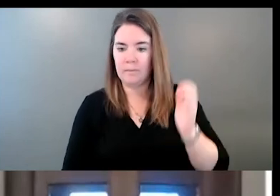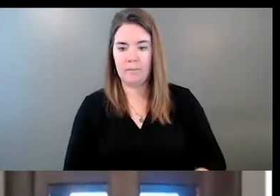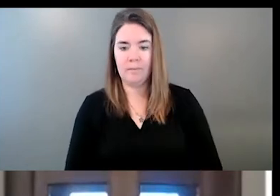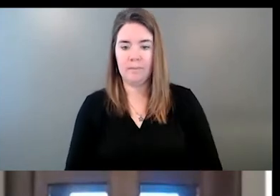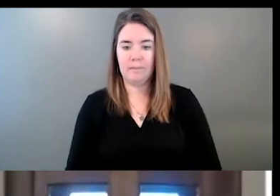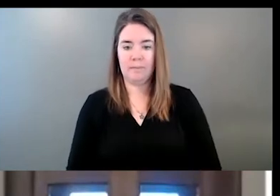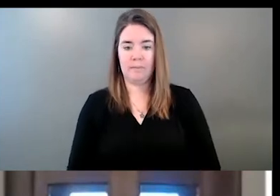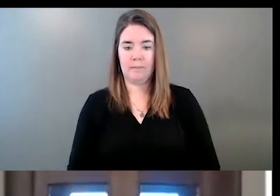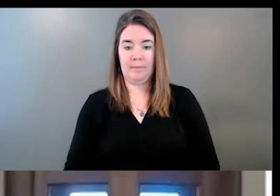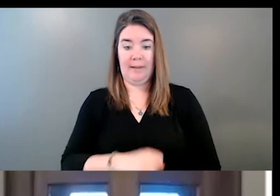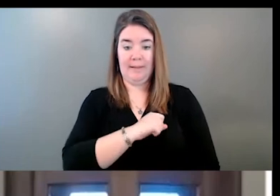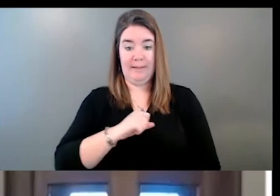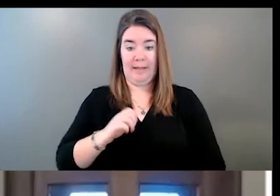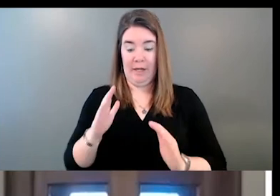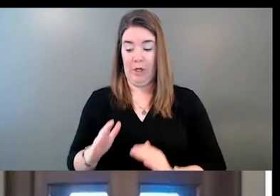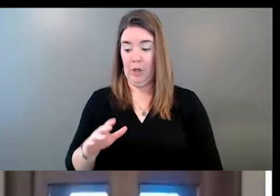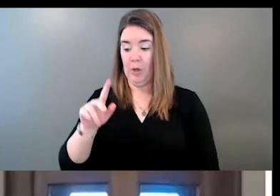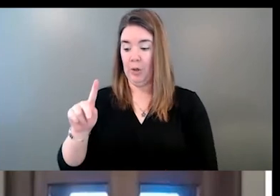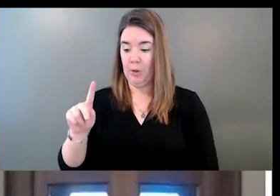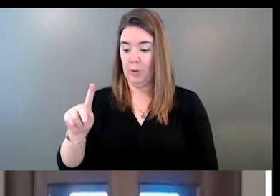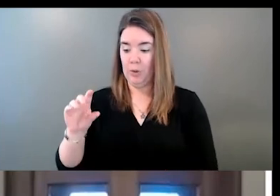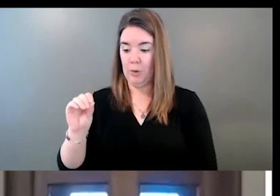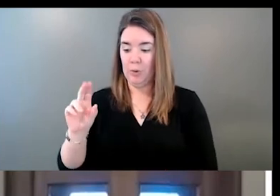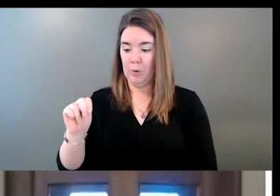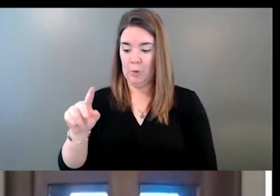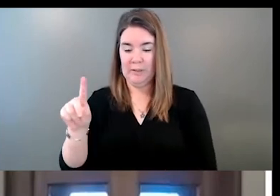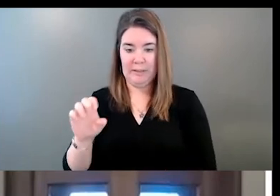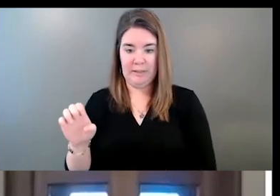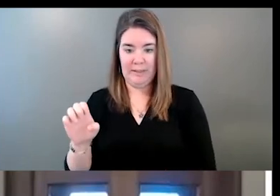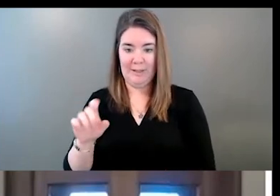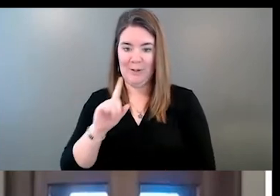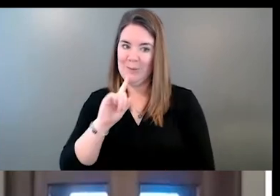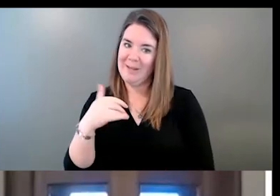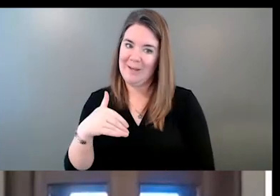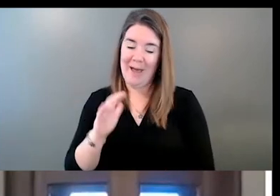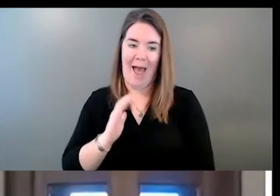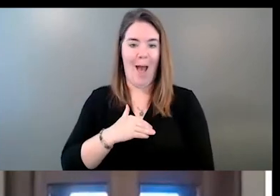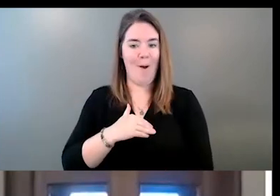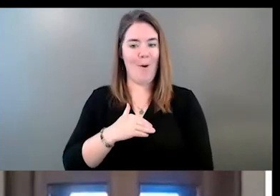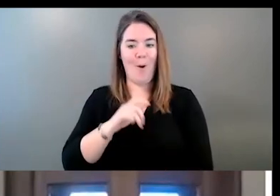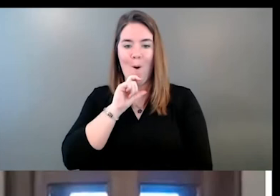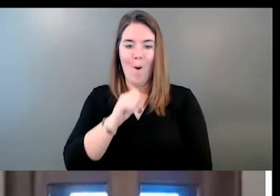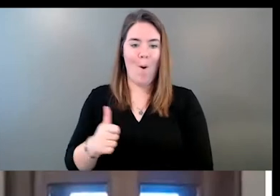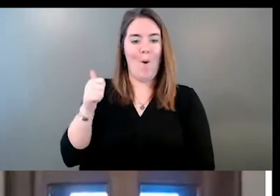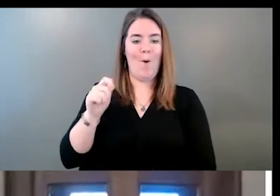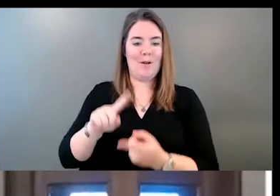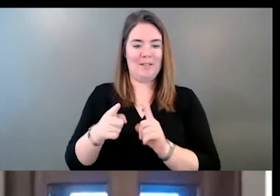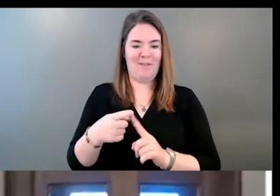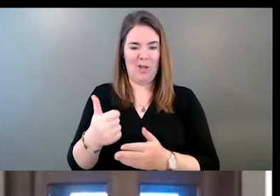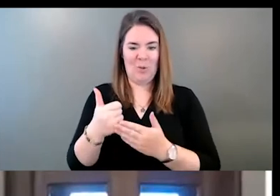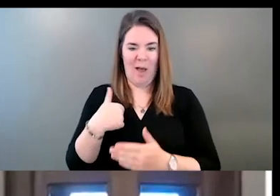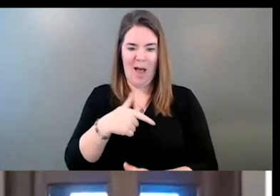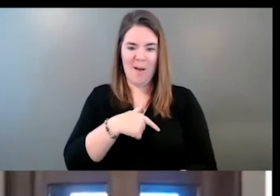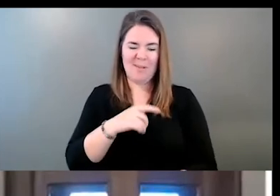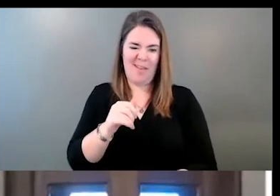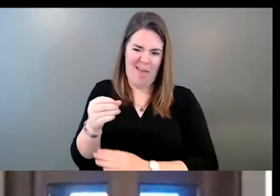Senator Kunze, ODVN's oldest friend on the stage, who helped us pass the final hurdle.